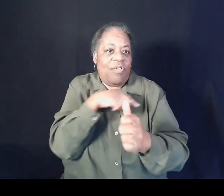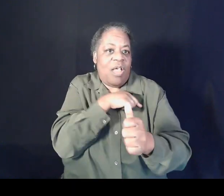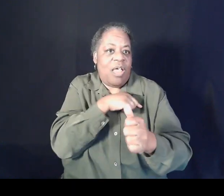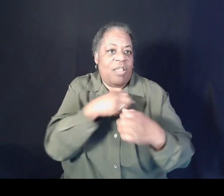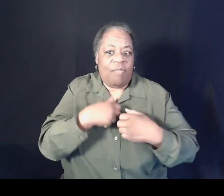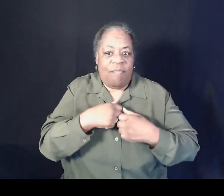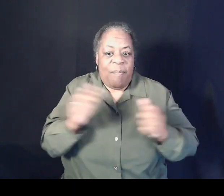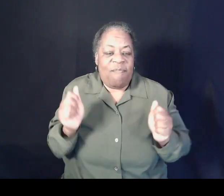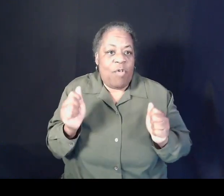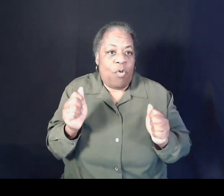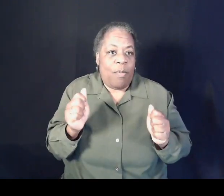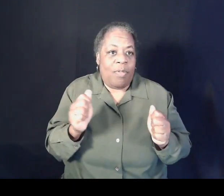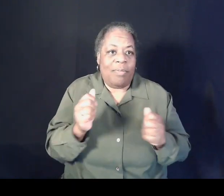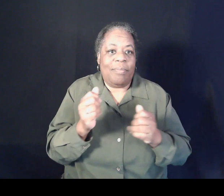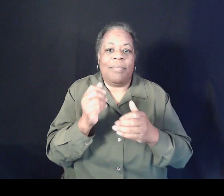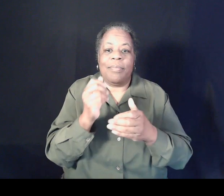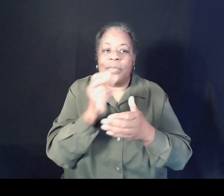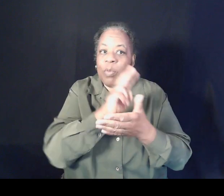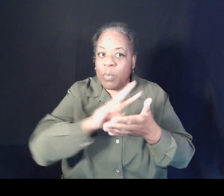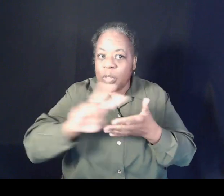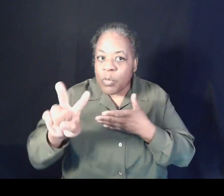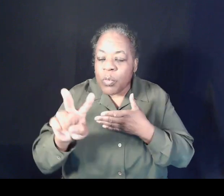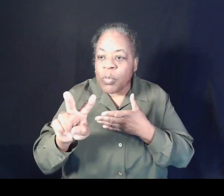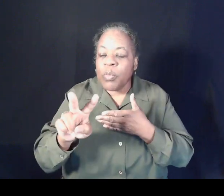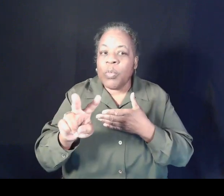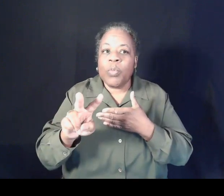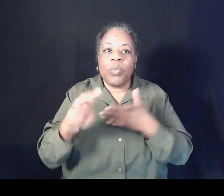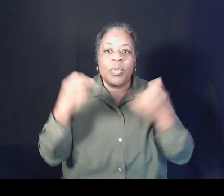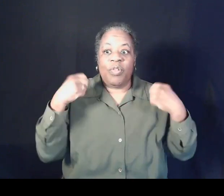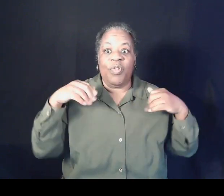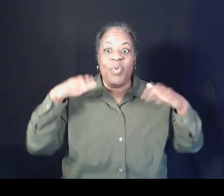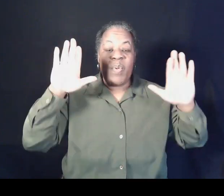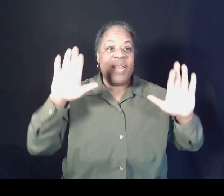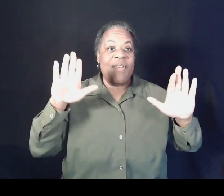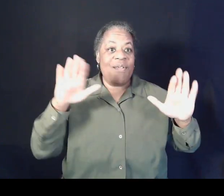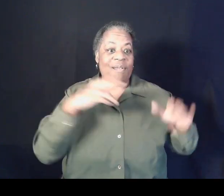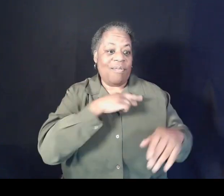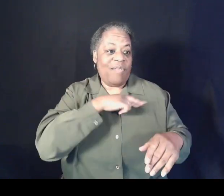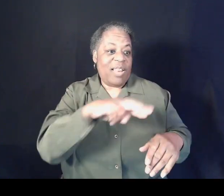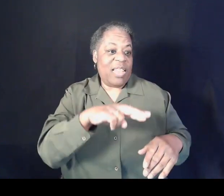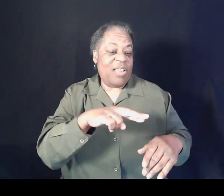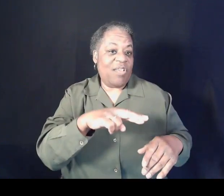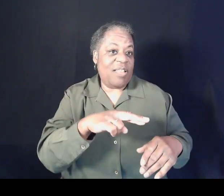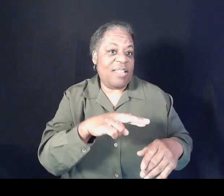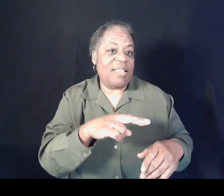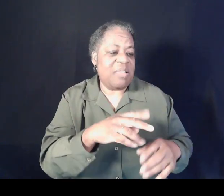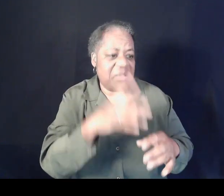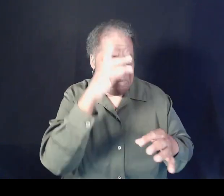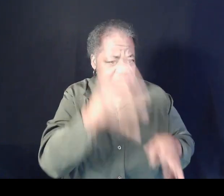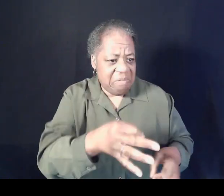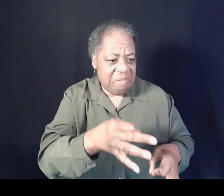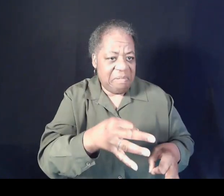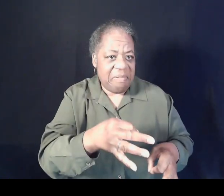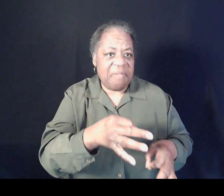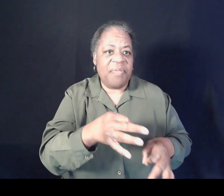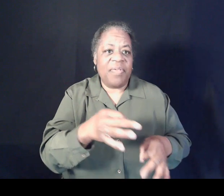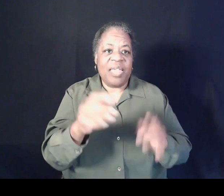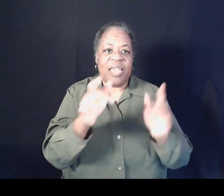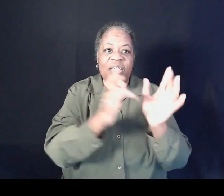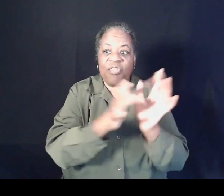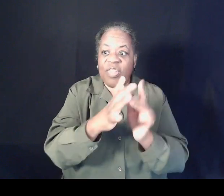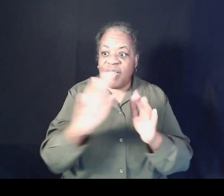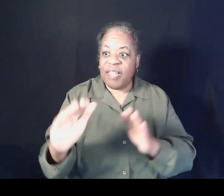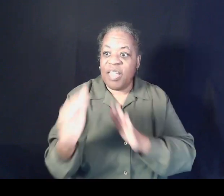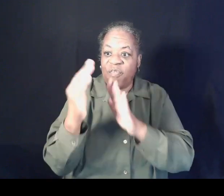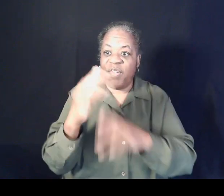on surrendering our religious certainty, and we looked at the confrontations that Jesus would have with the Pharisees. Last week, we